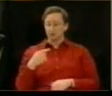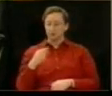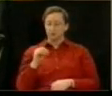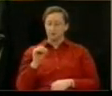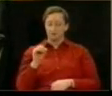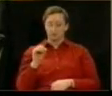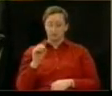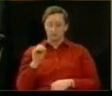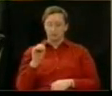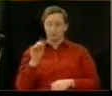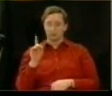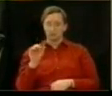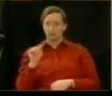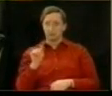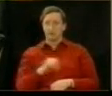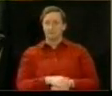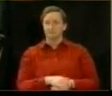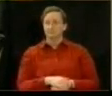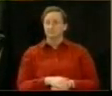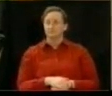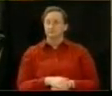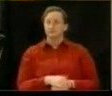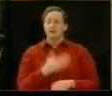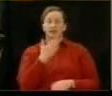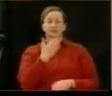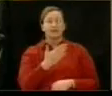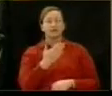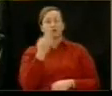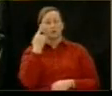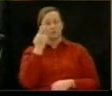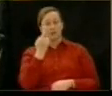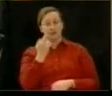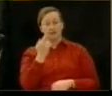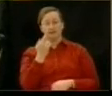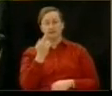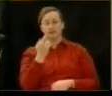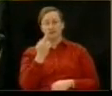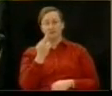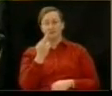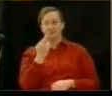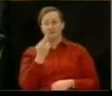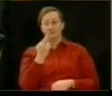you, Mr. Chairman. Realizing that there is a presidential preference